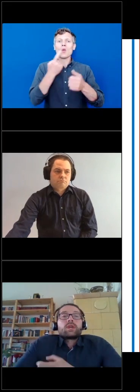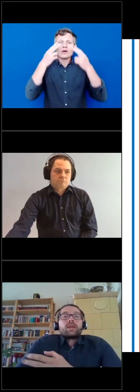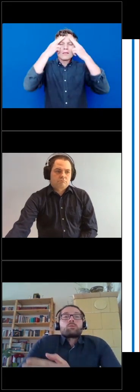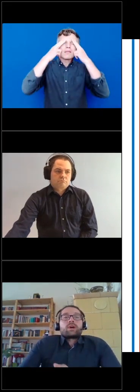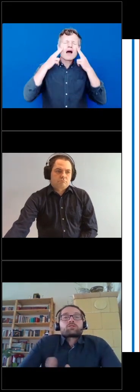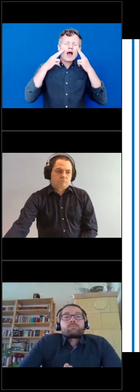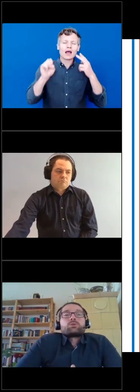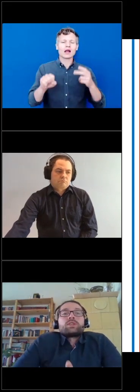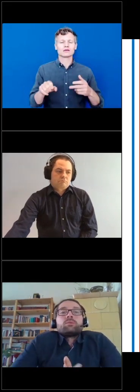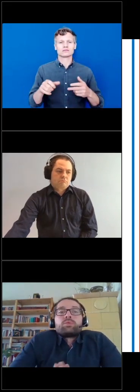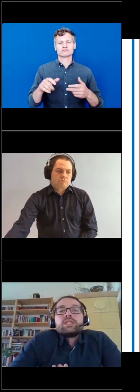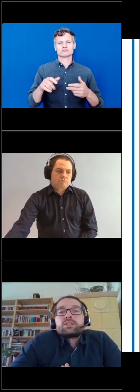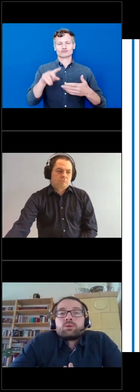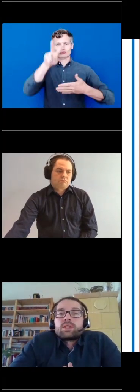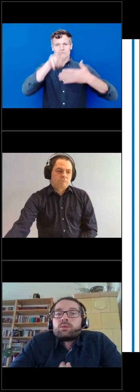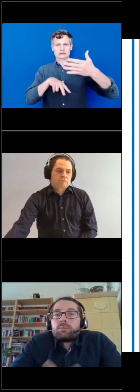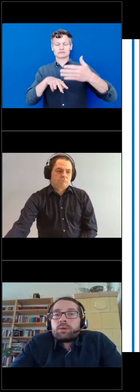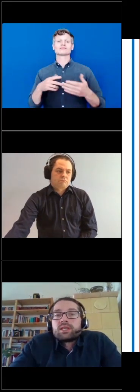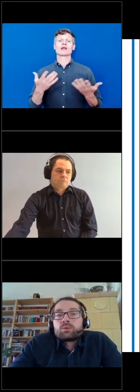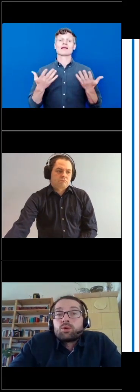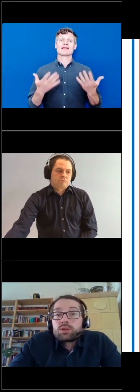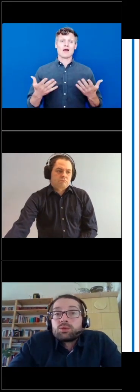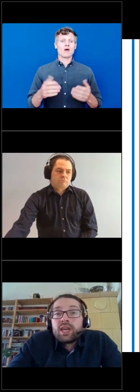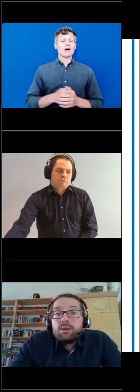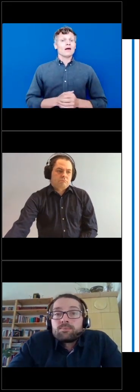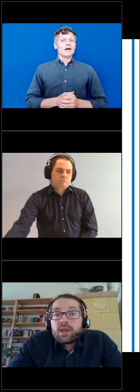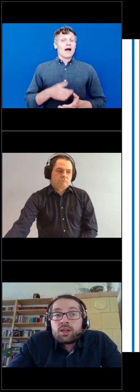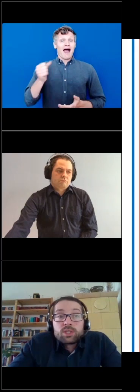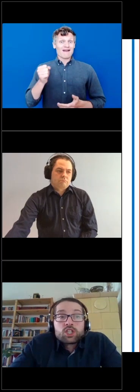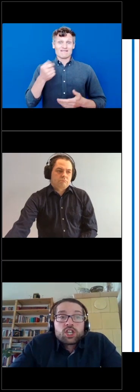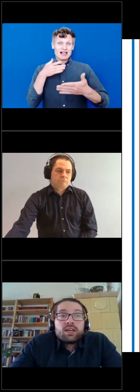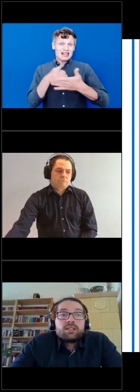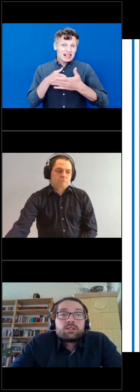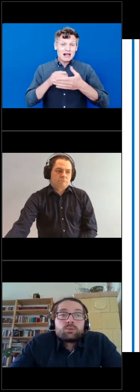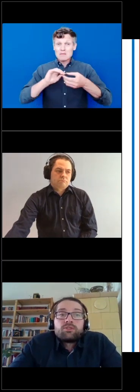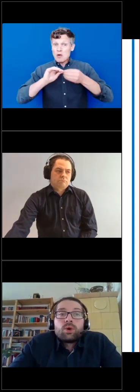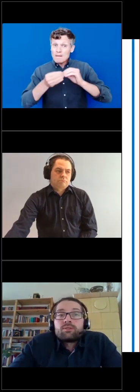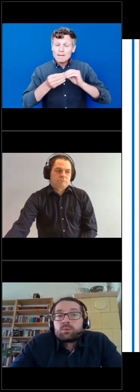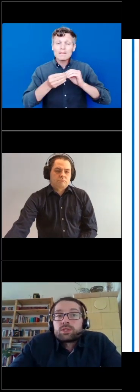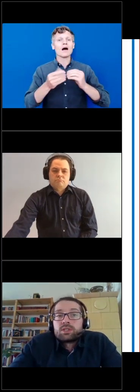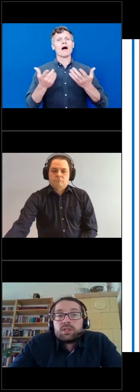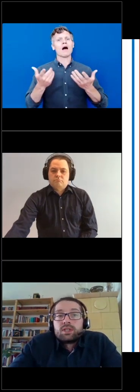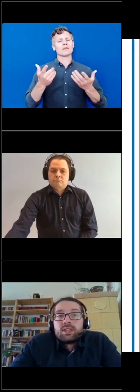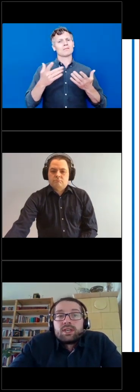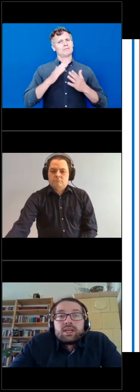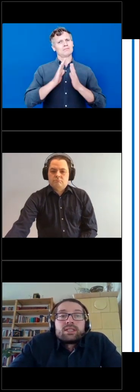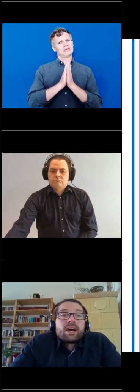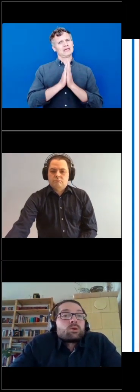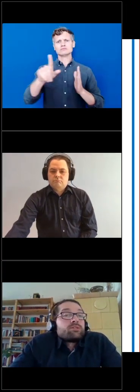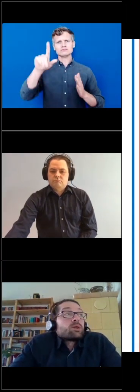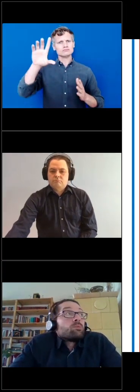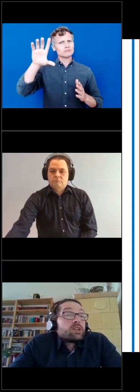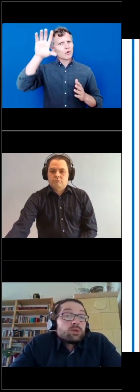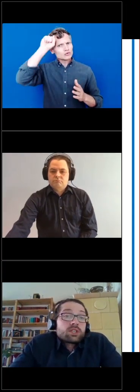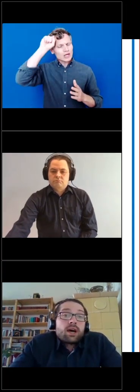Before talking about troubleshooting, please note that the webinar is recorded today and we will share it with you afterwards.